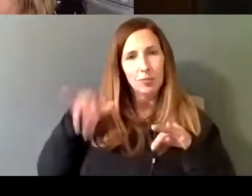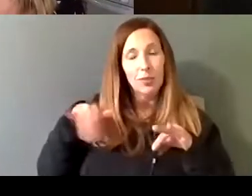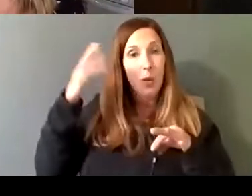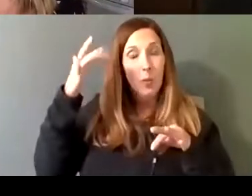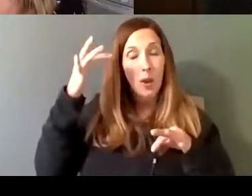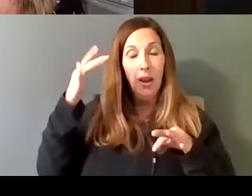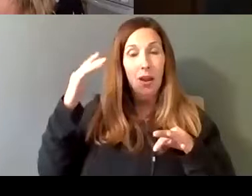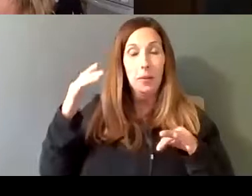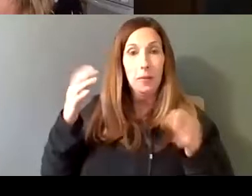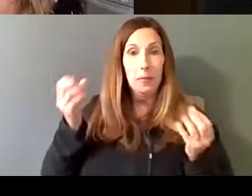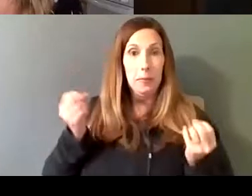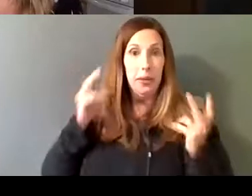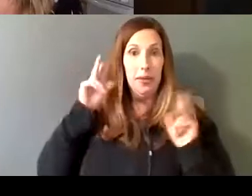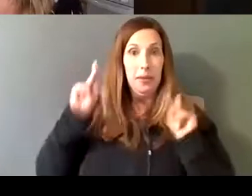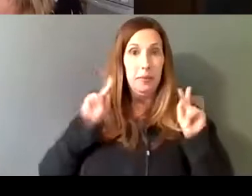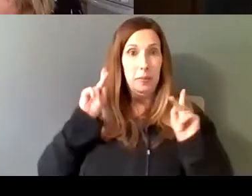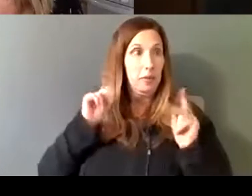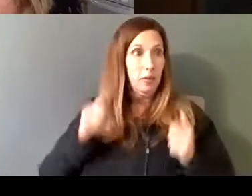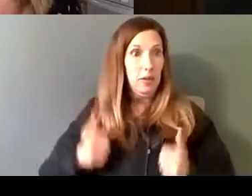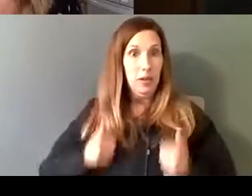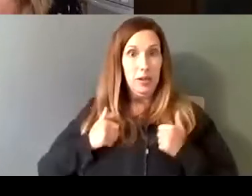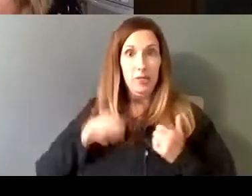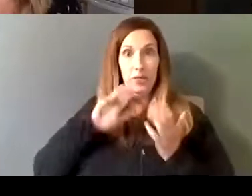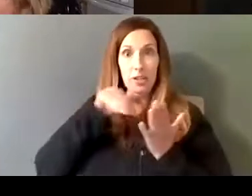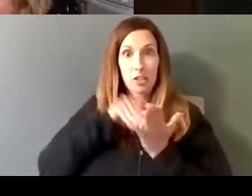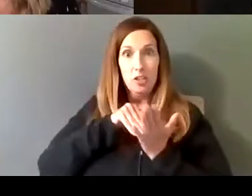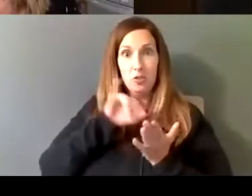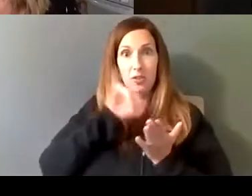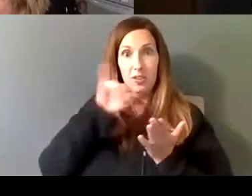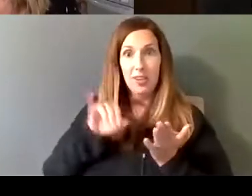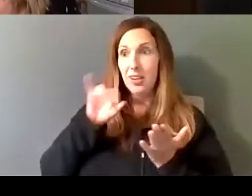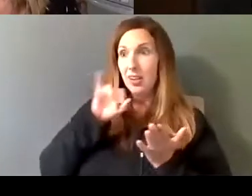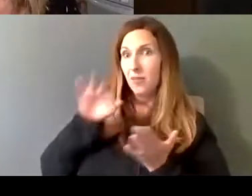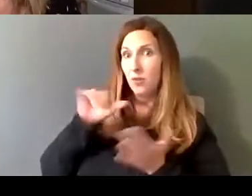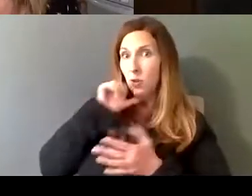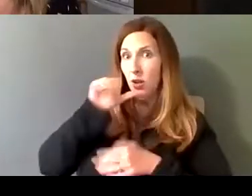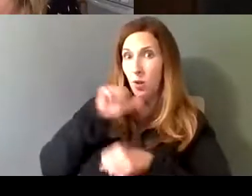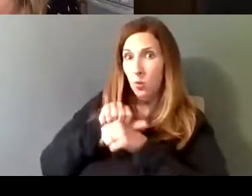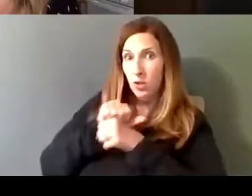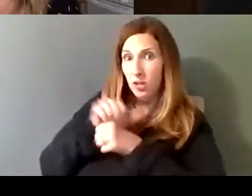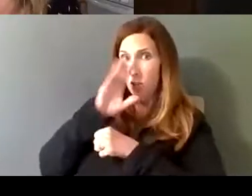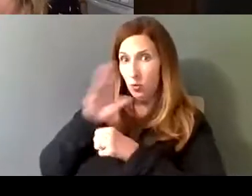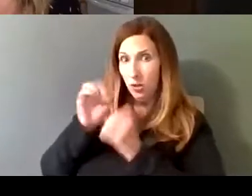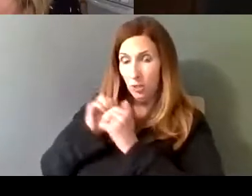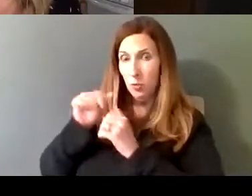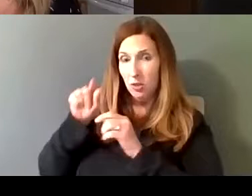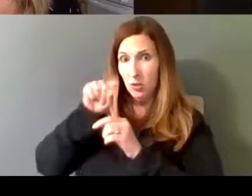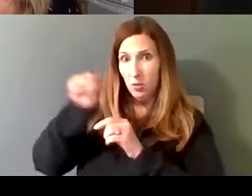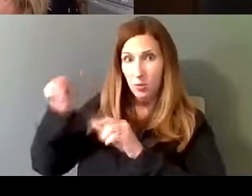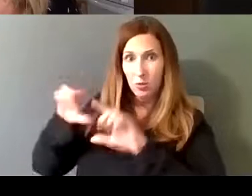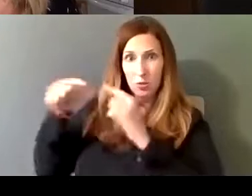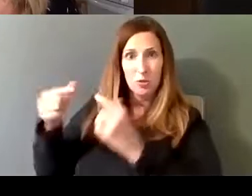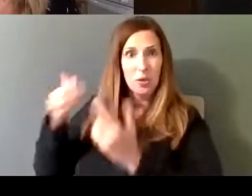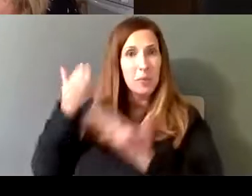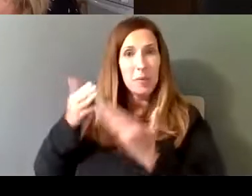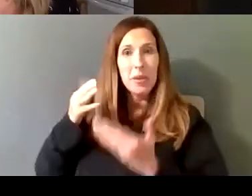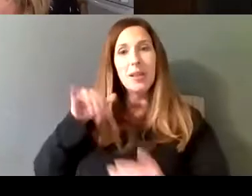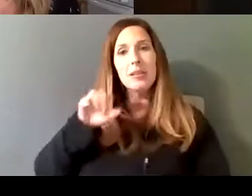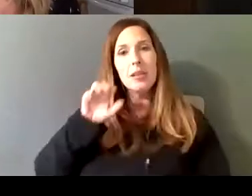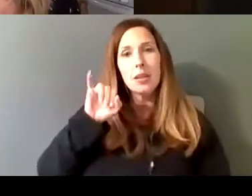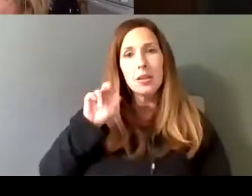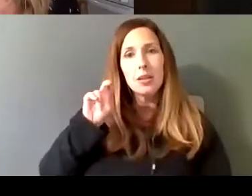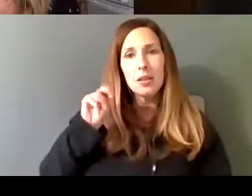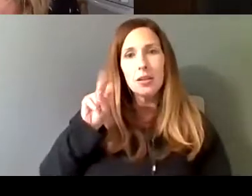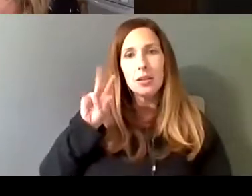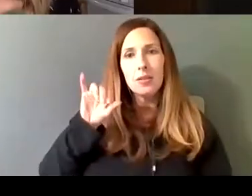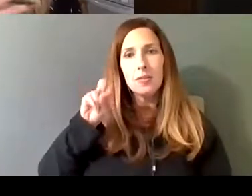live in central Indiana, if you're not engaged directly with these populations, this may be an invisible demographic to you. And